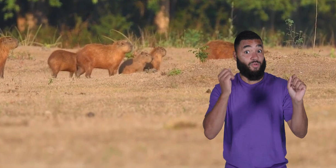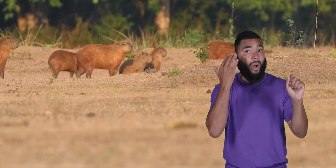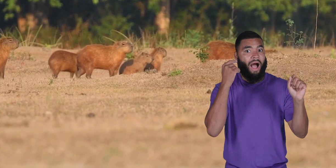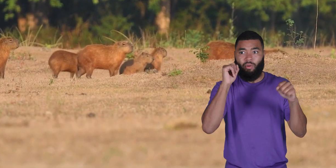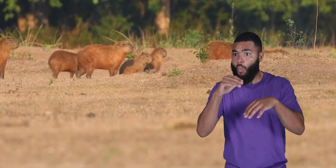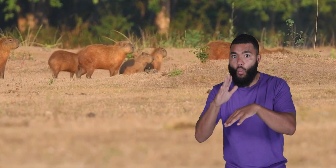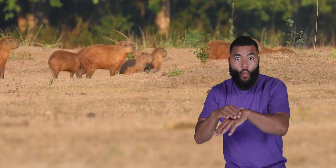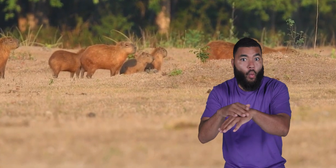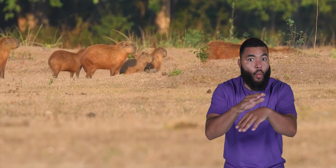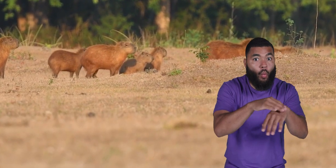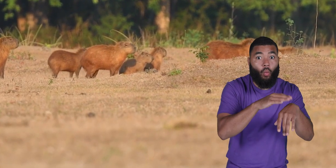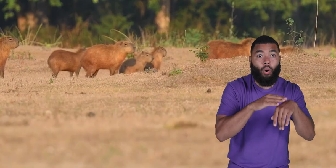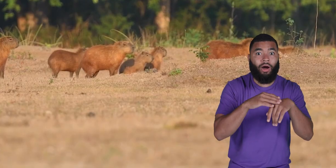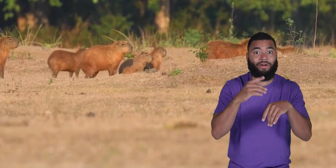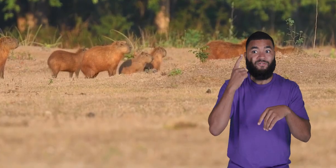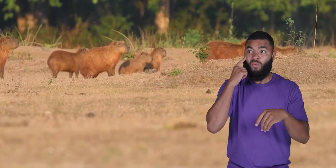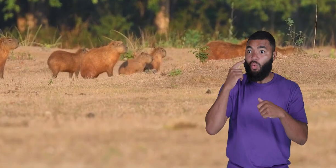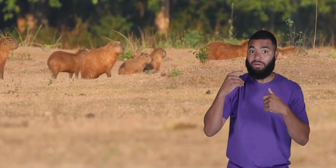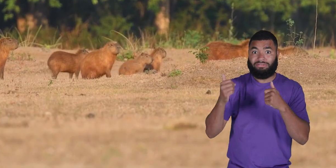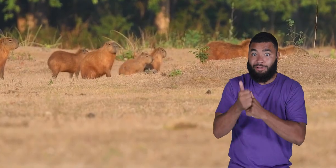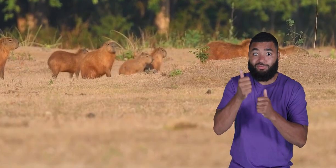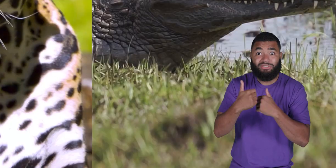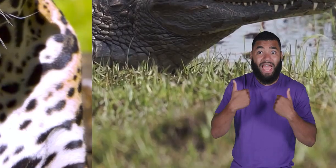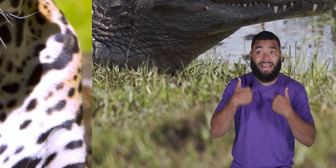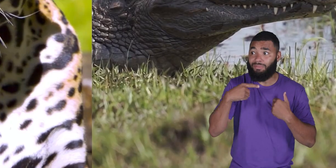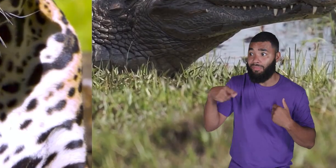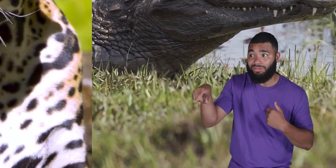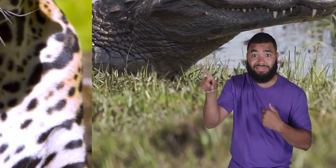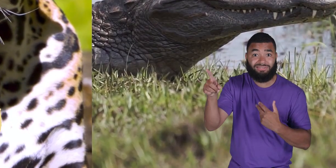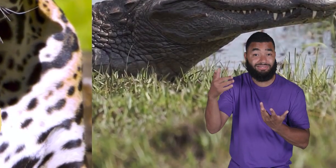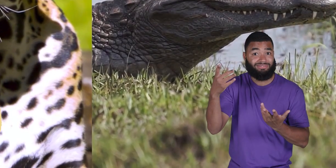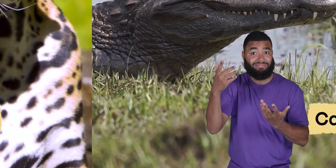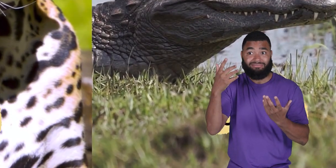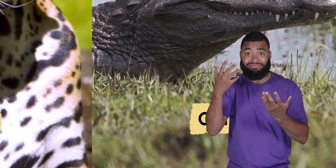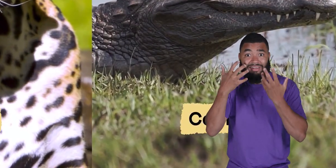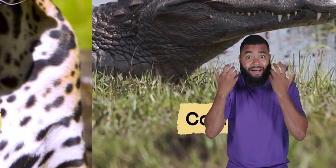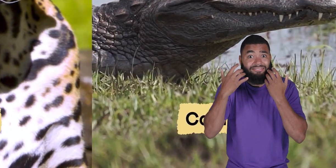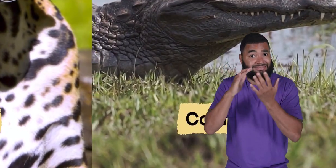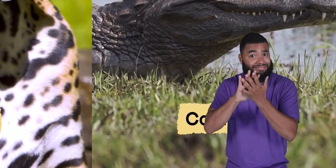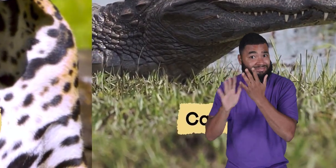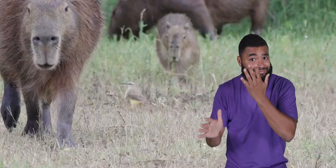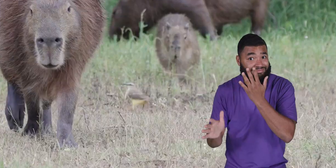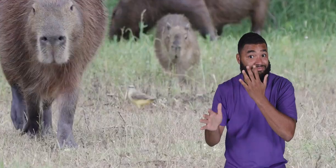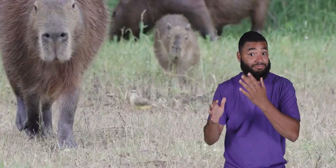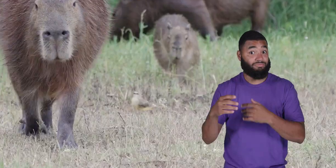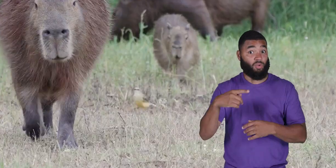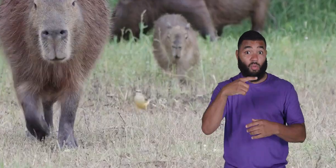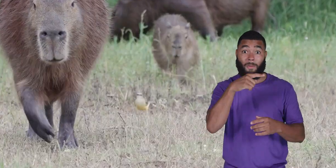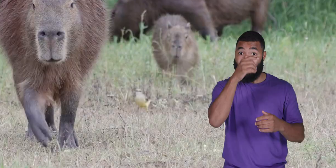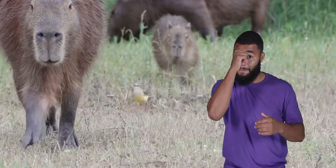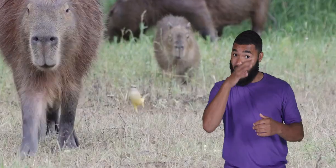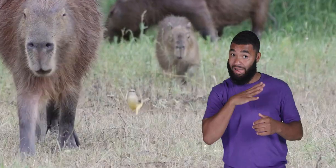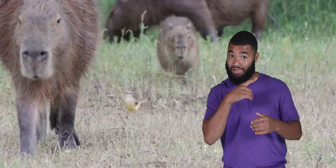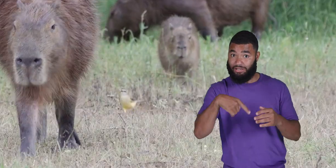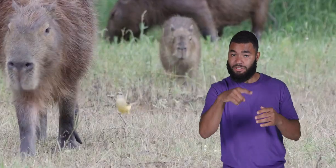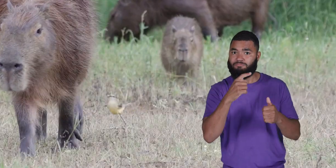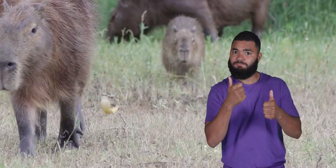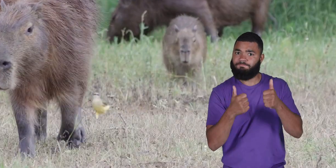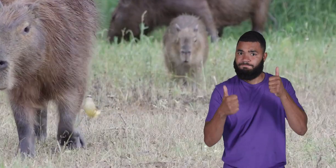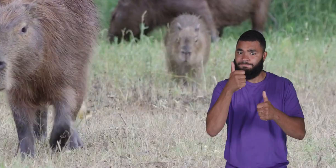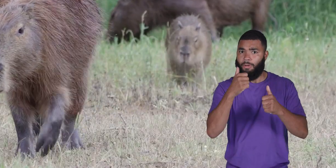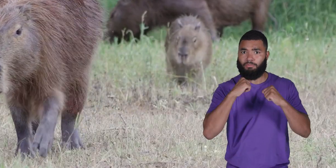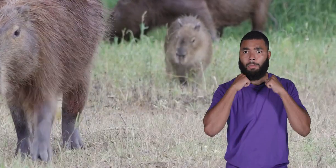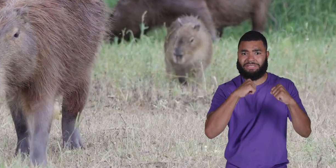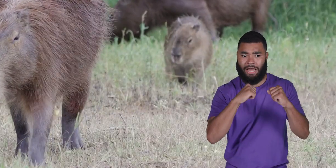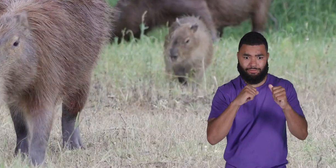them safe because they can warn each other about predators like jaguars and caimans a dominant male leads the group and